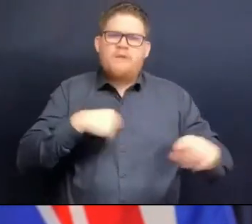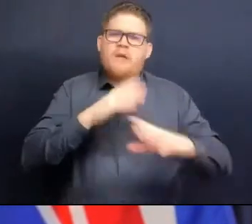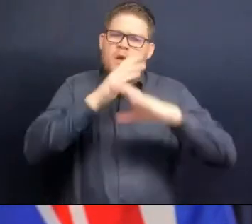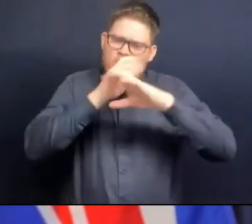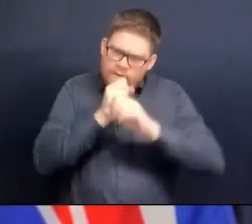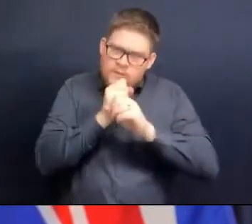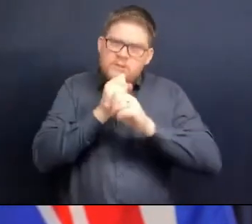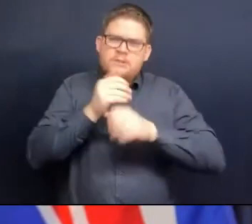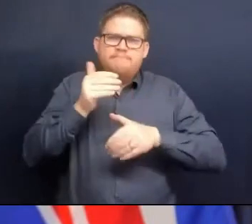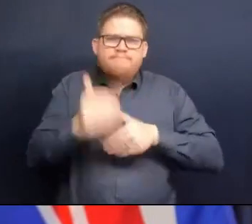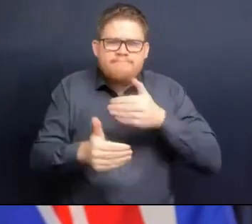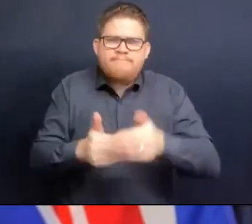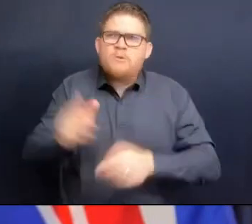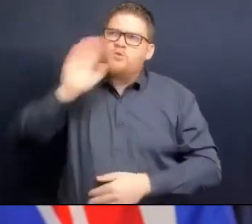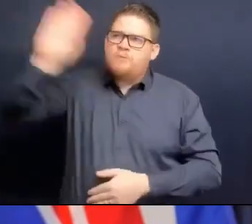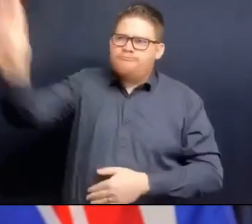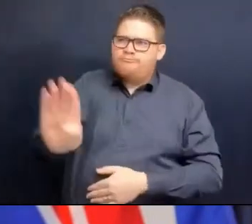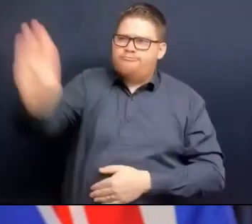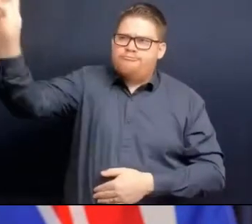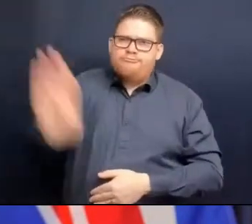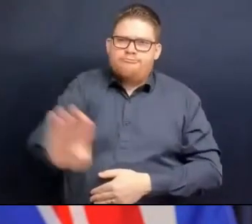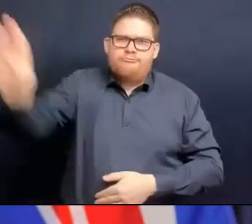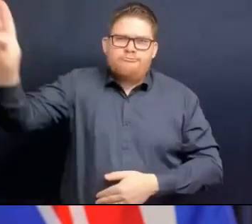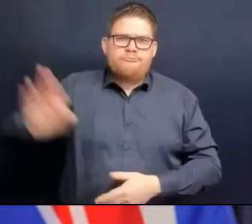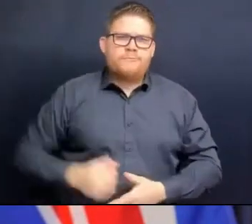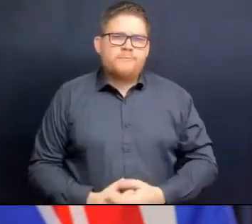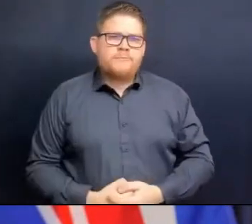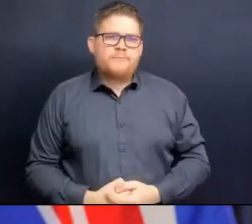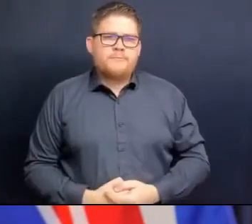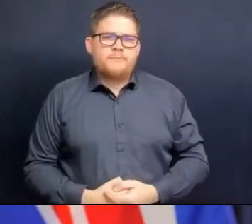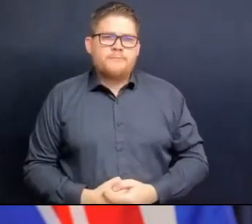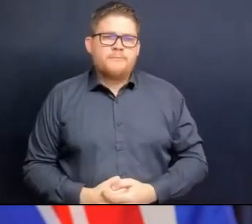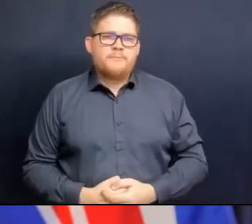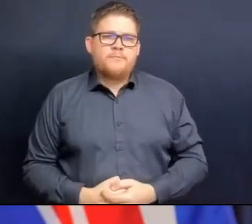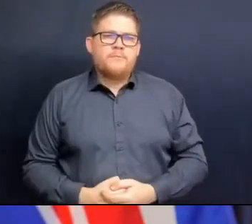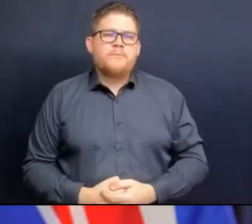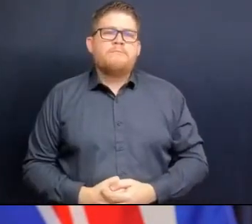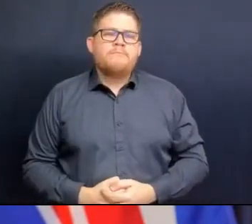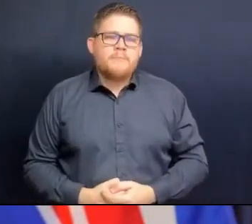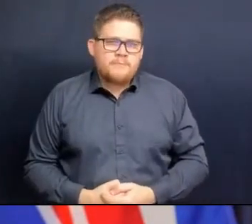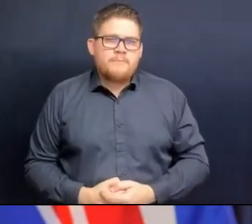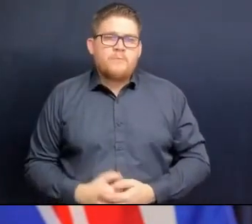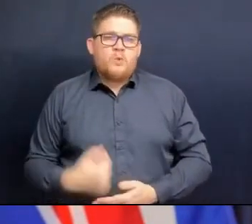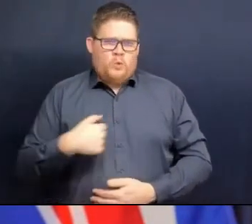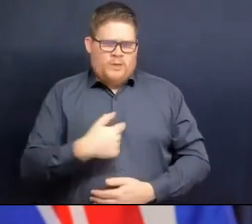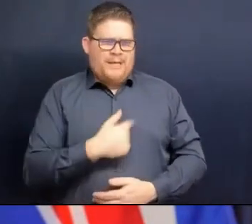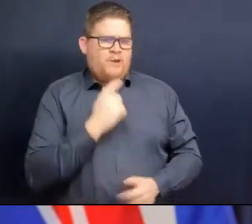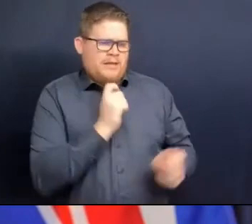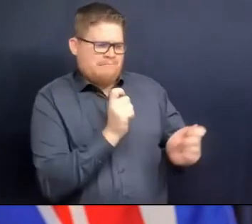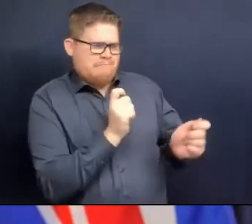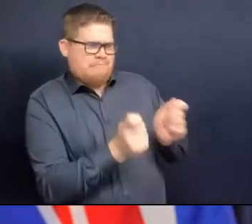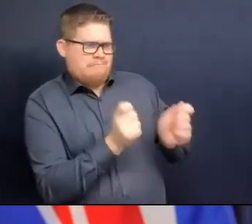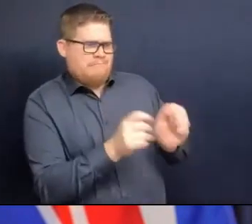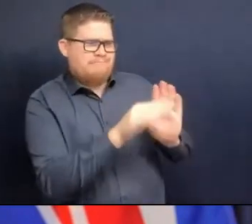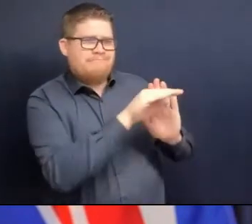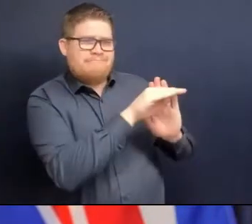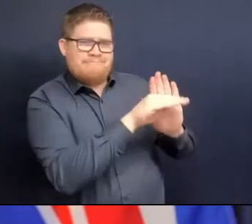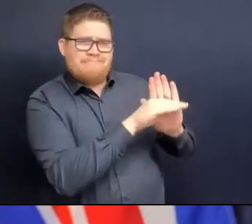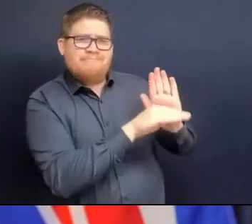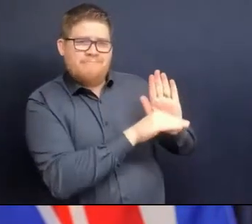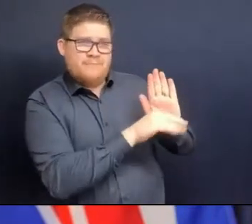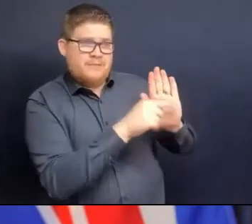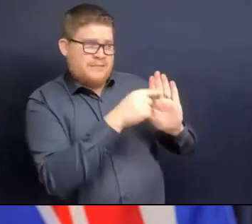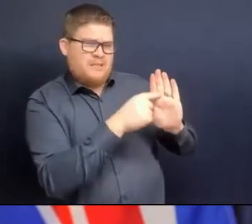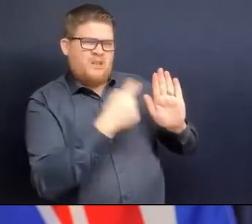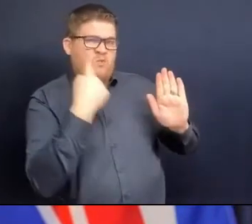also making some significant changes to the system of health professional colleges, as you know, and we'll expect to see those fairly soon that will